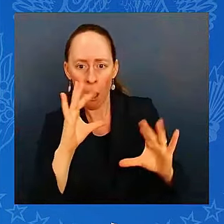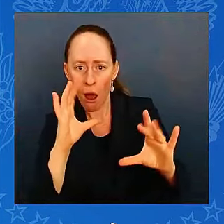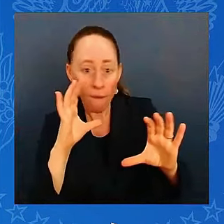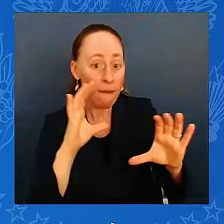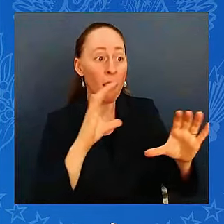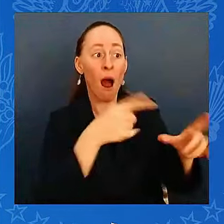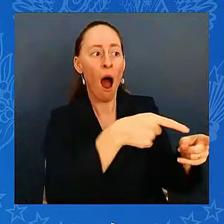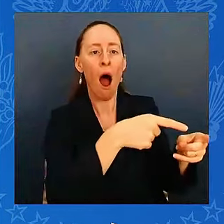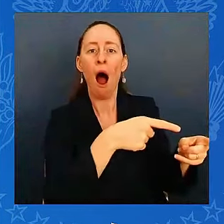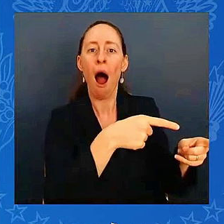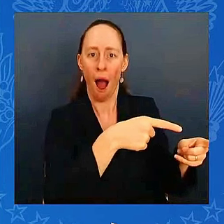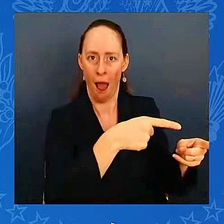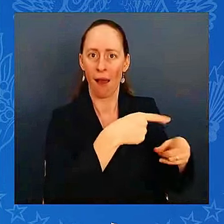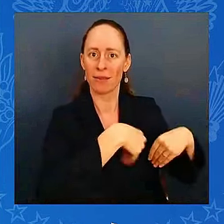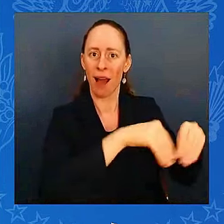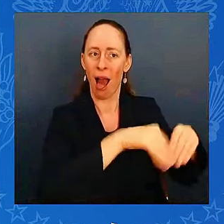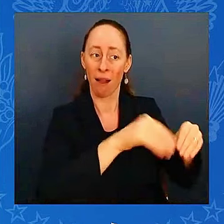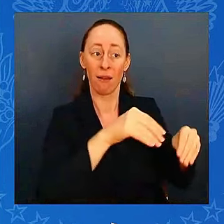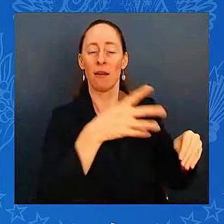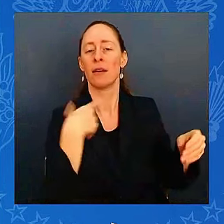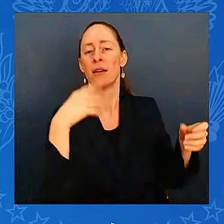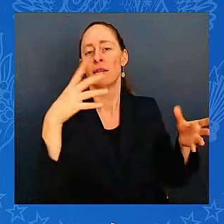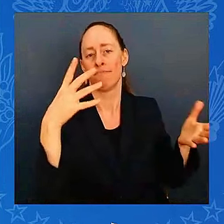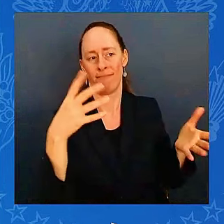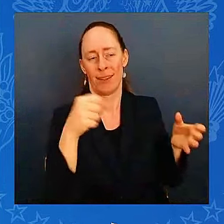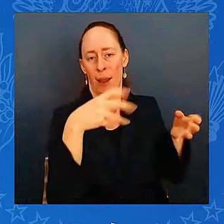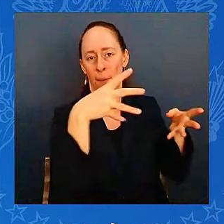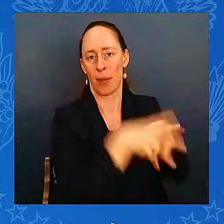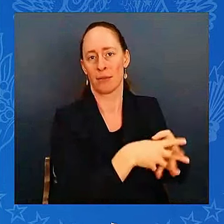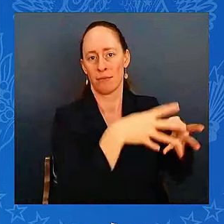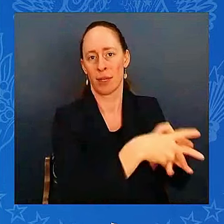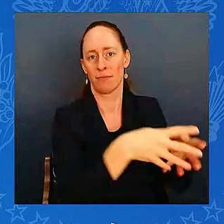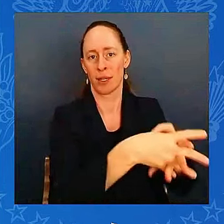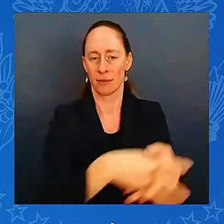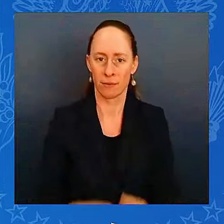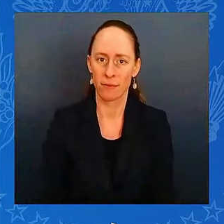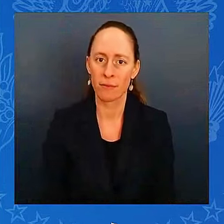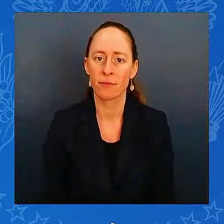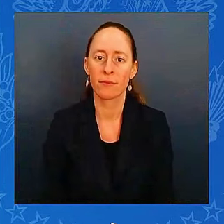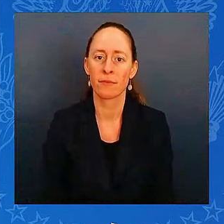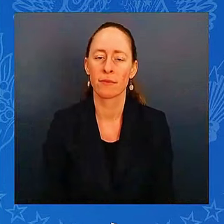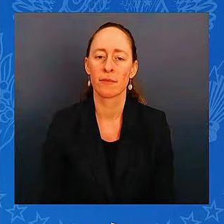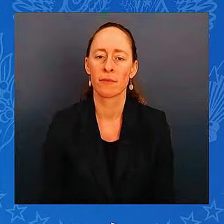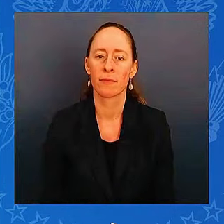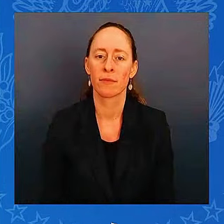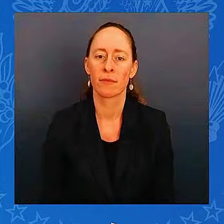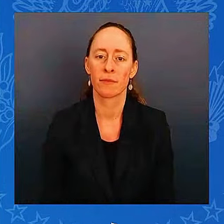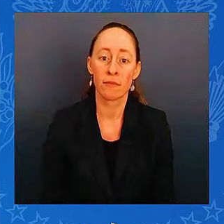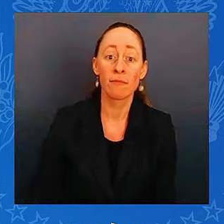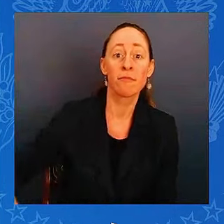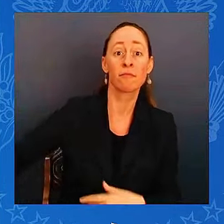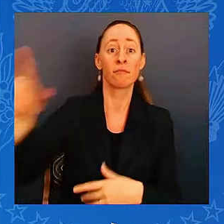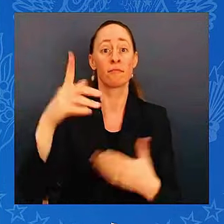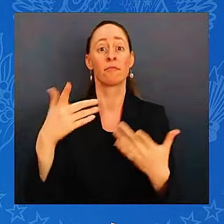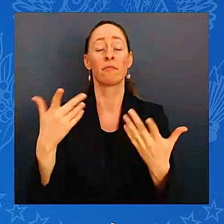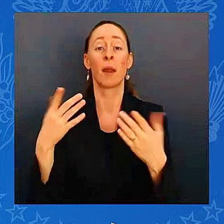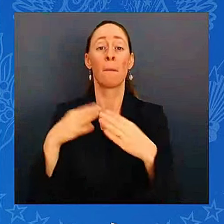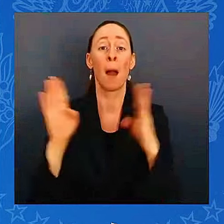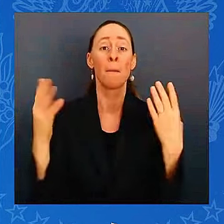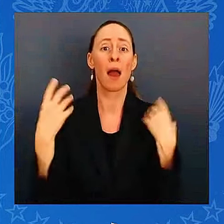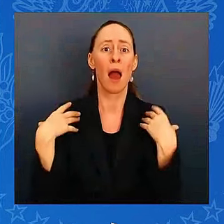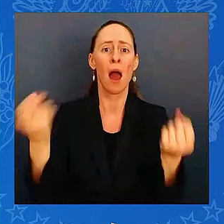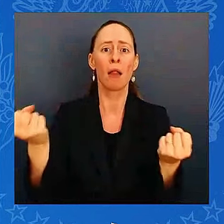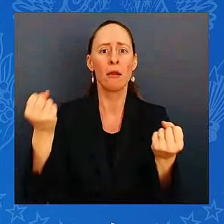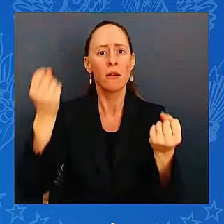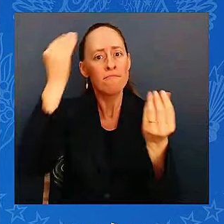new public health measures, whether that's sharing school curriculums, expanding access to naloxone, creating resources